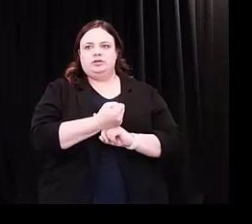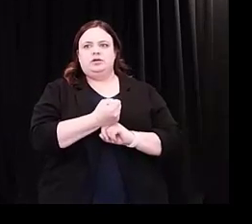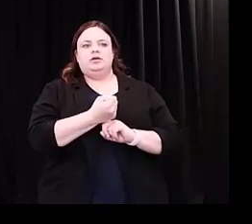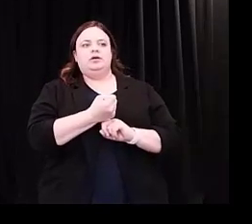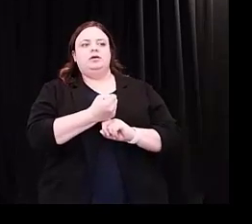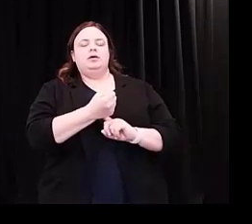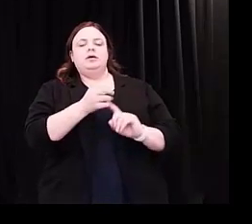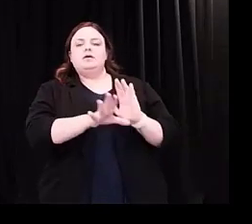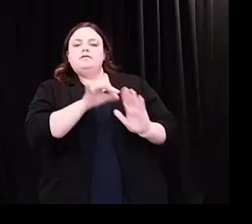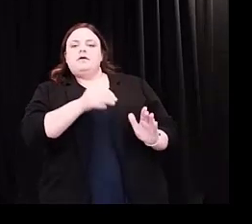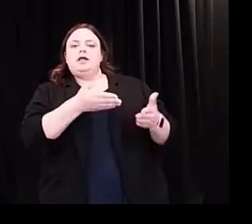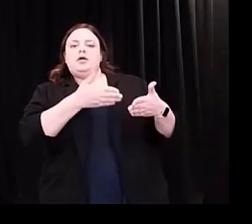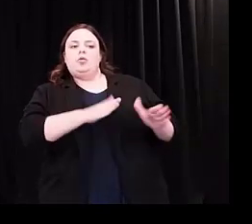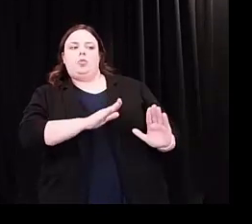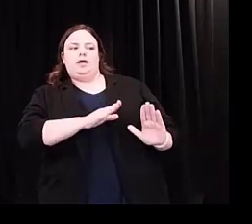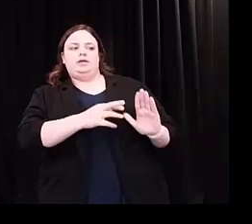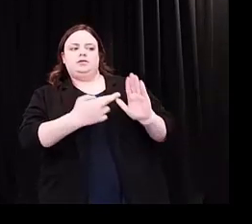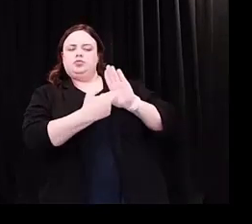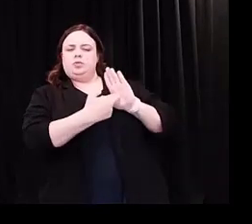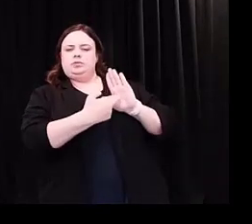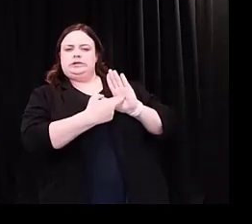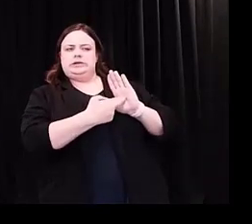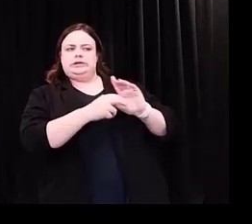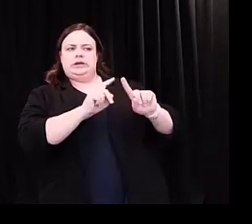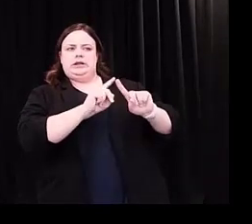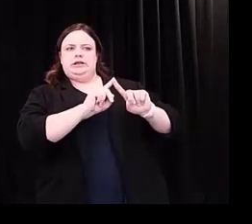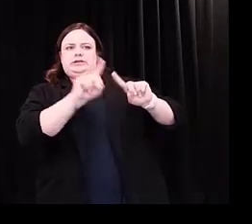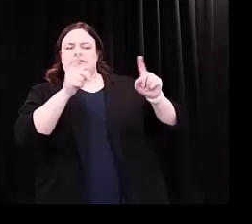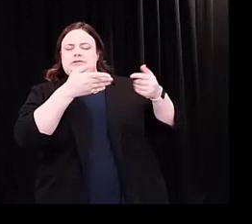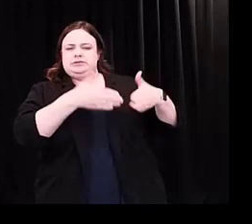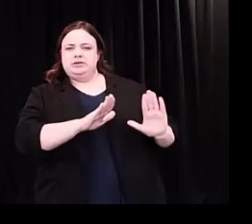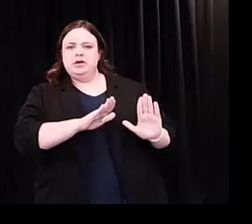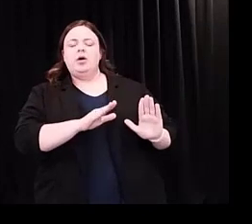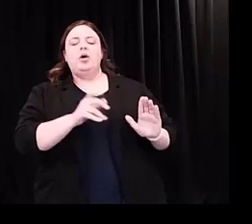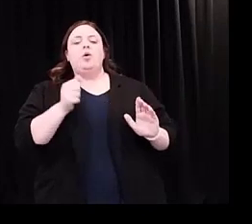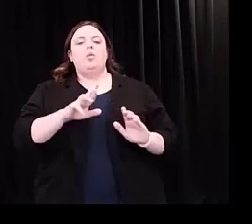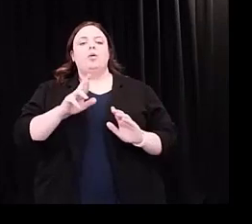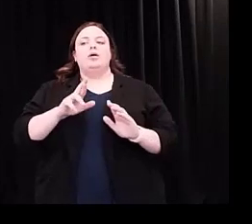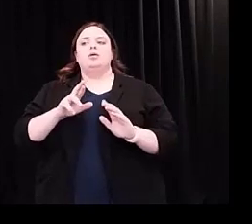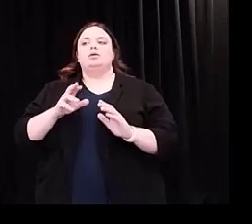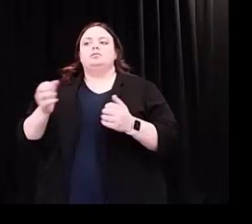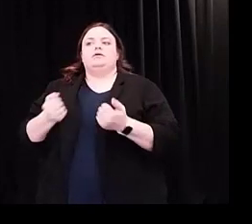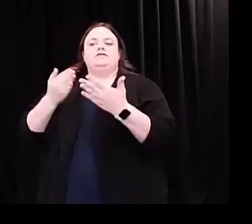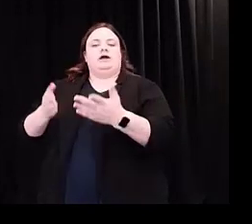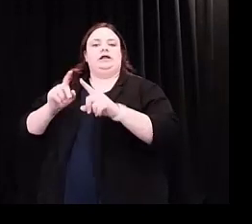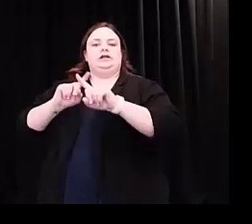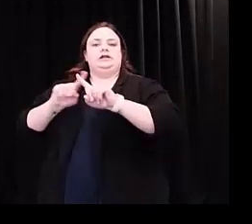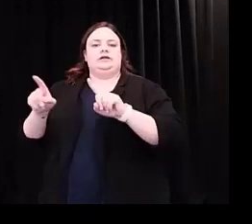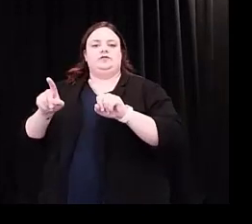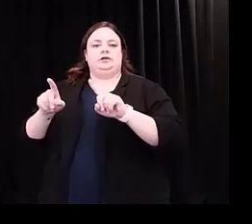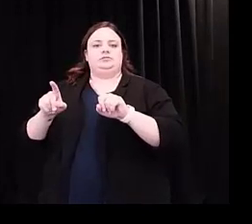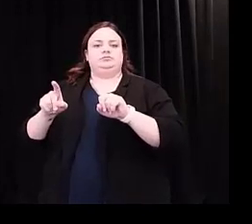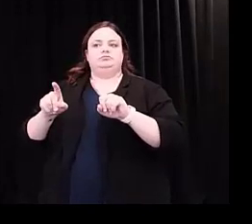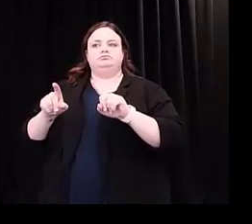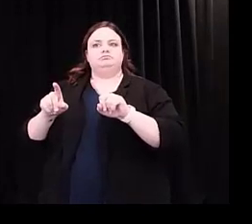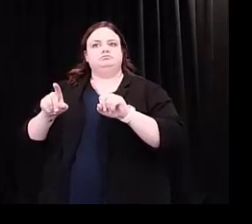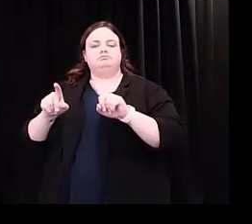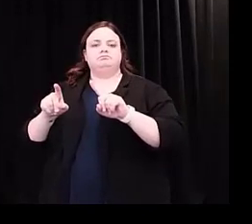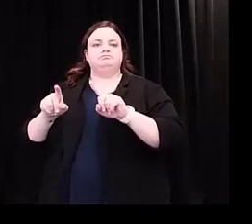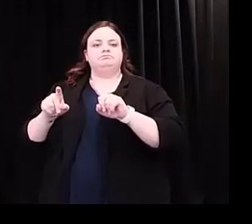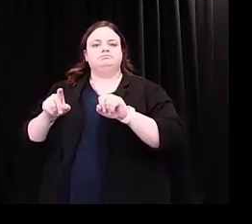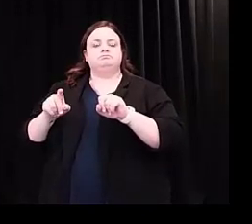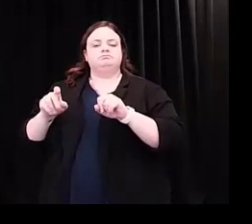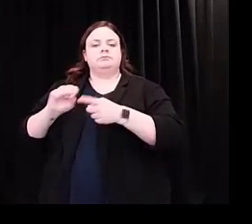finding a way to represent that information in another way or provide an alternate description of it that complements